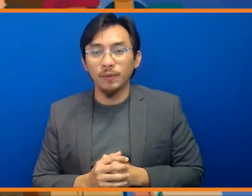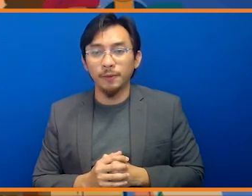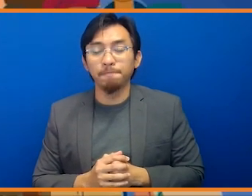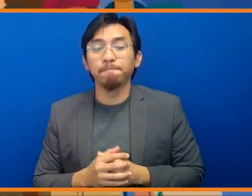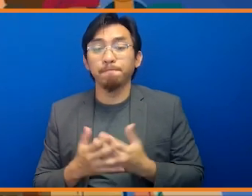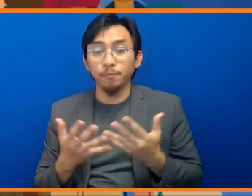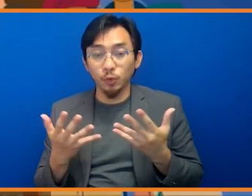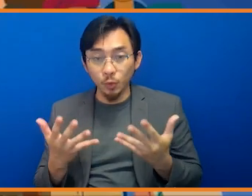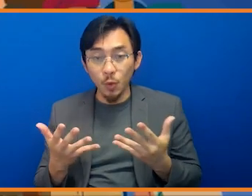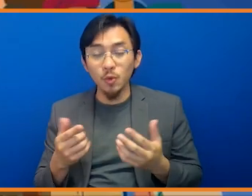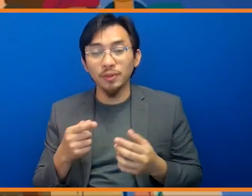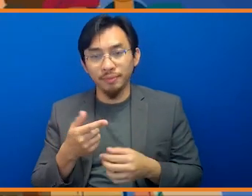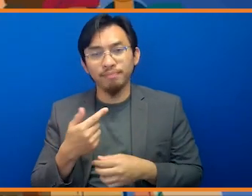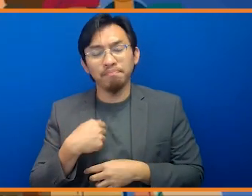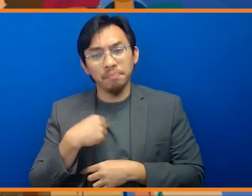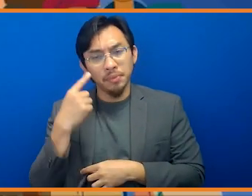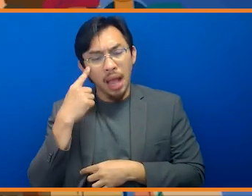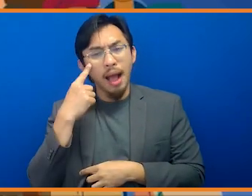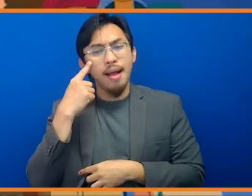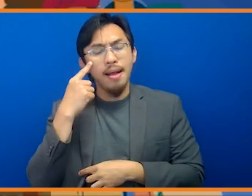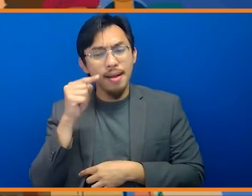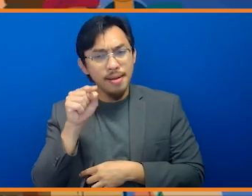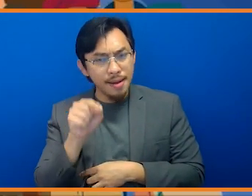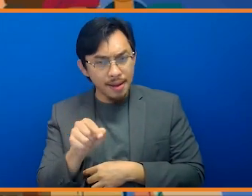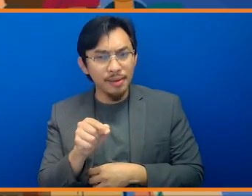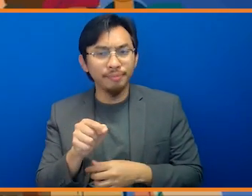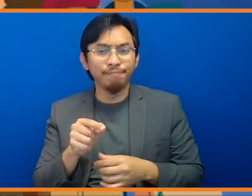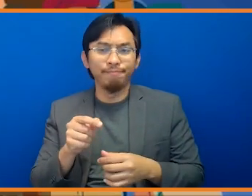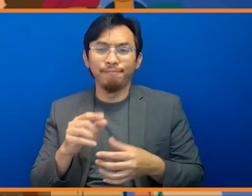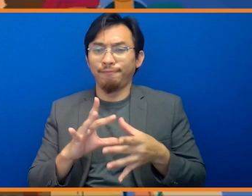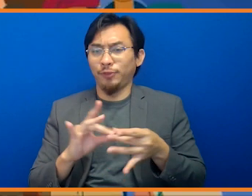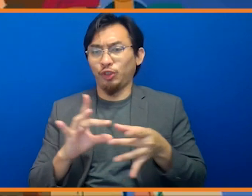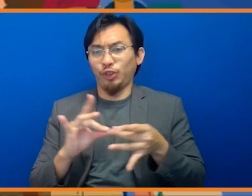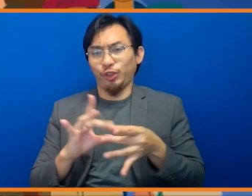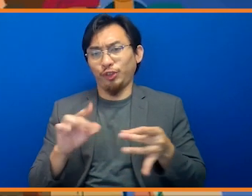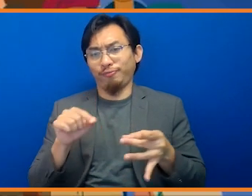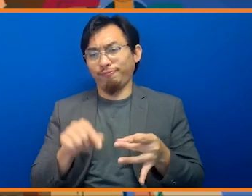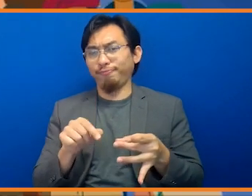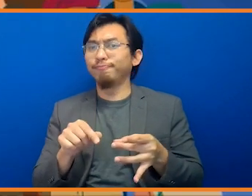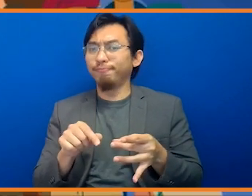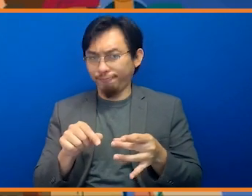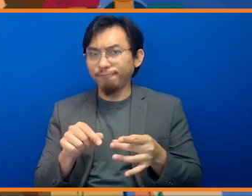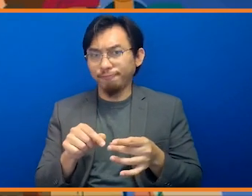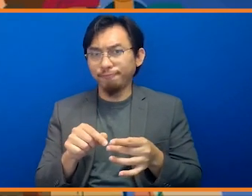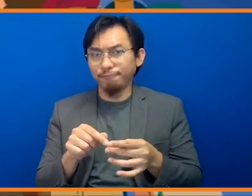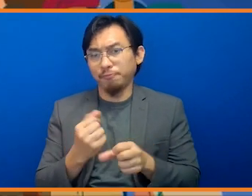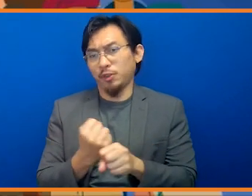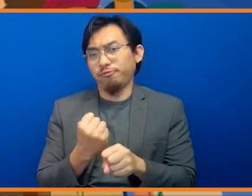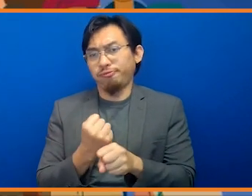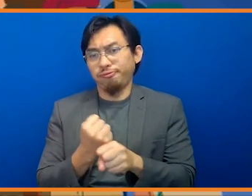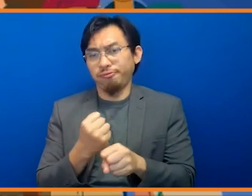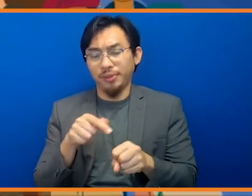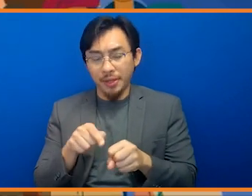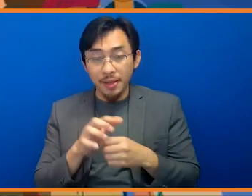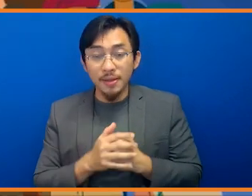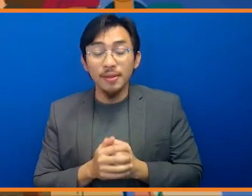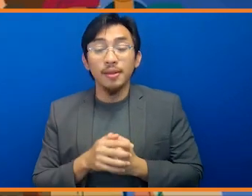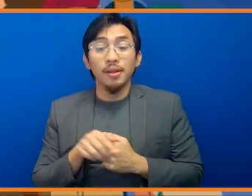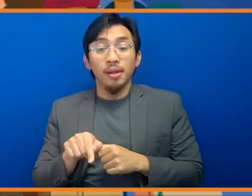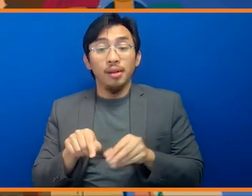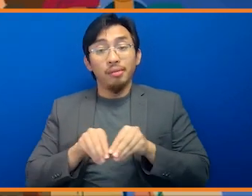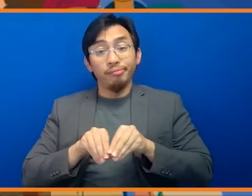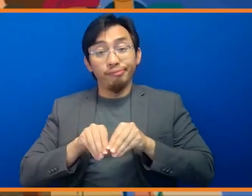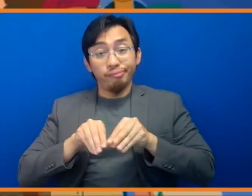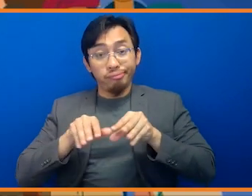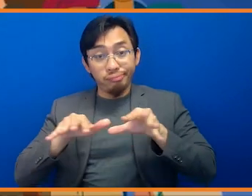So from this, we find out that without a narrative schema to anchor it, the pandemic